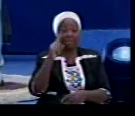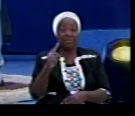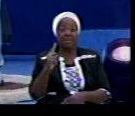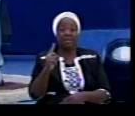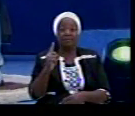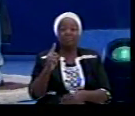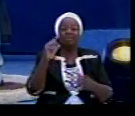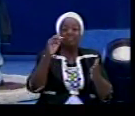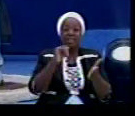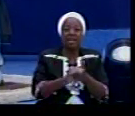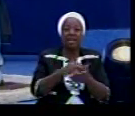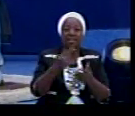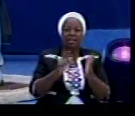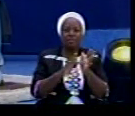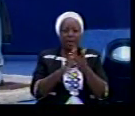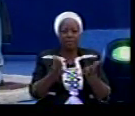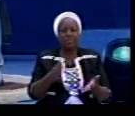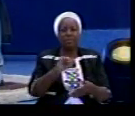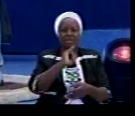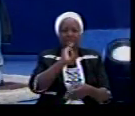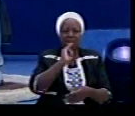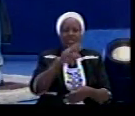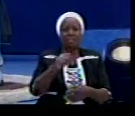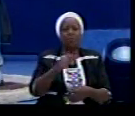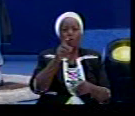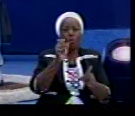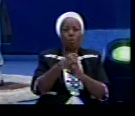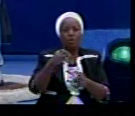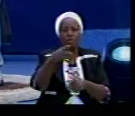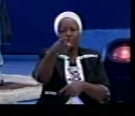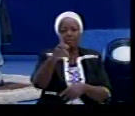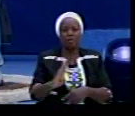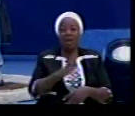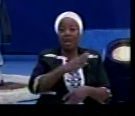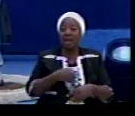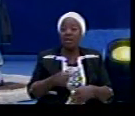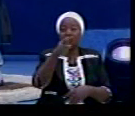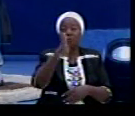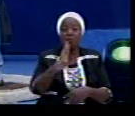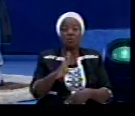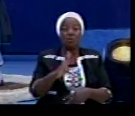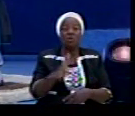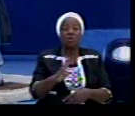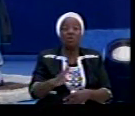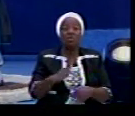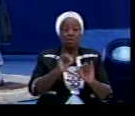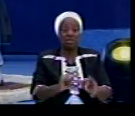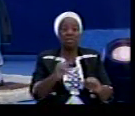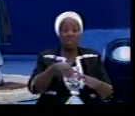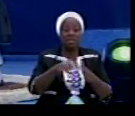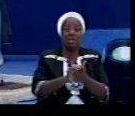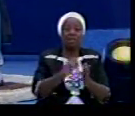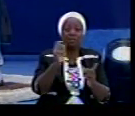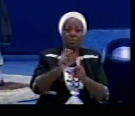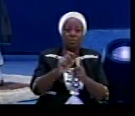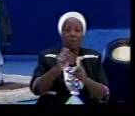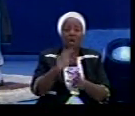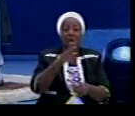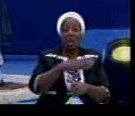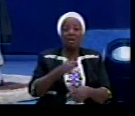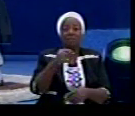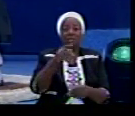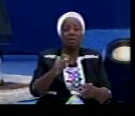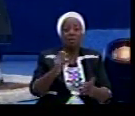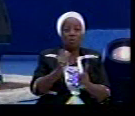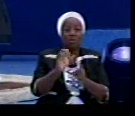that the Bible is the Word of God, and God resides in the Word. And the Word that comes